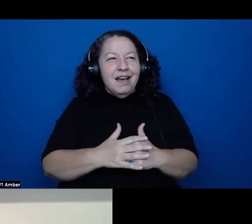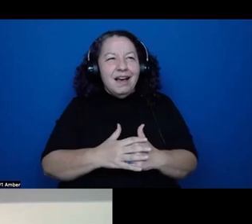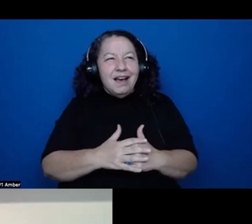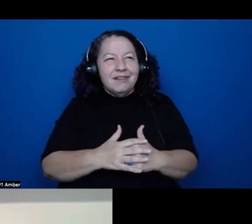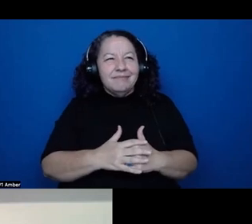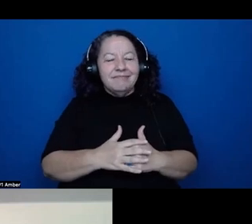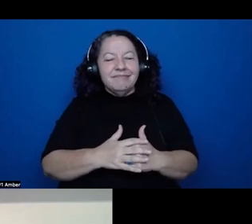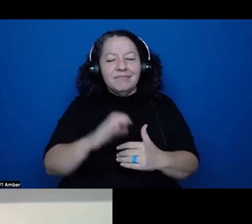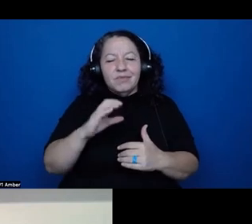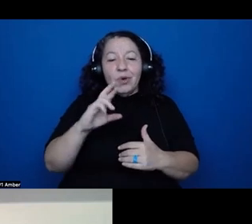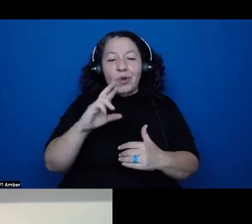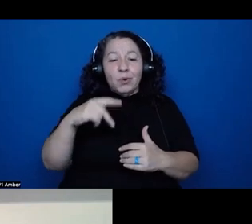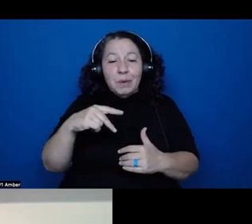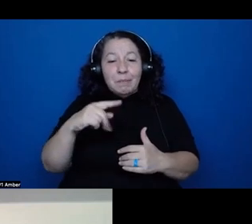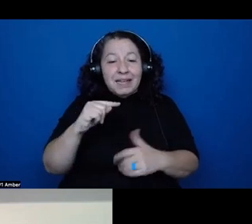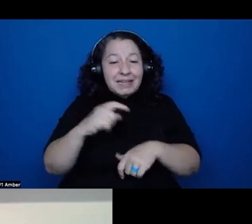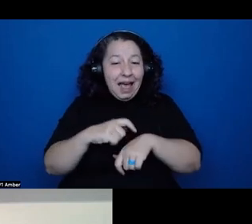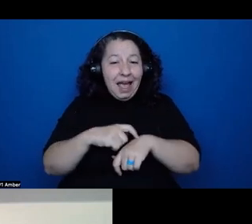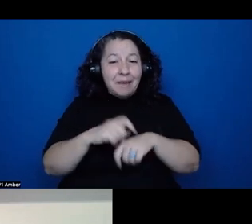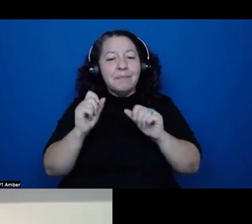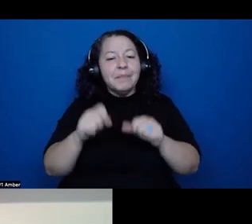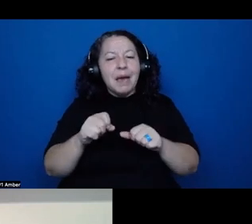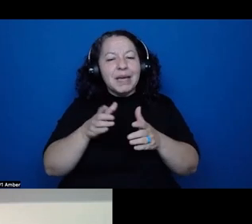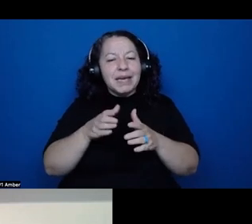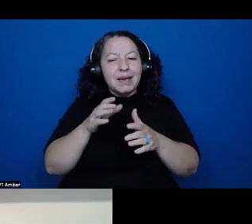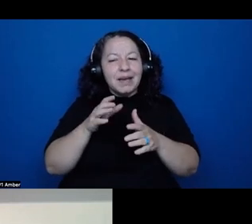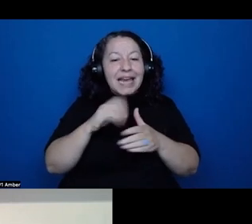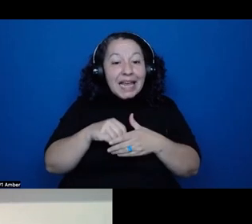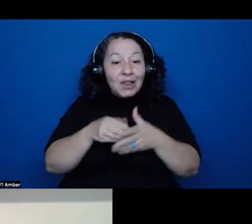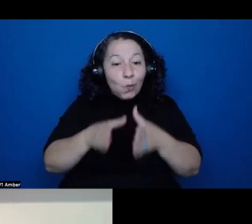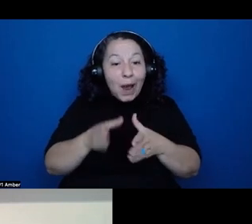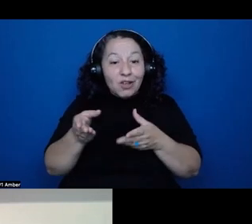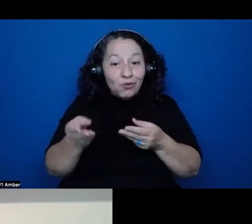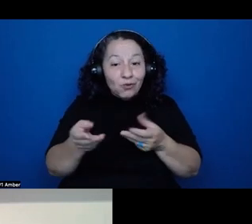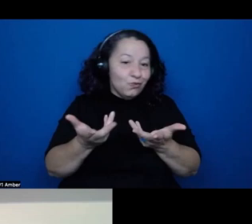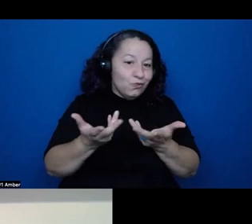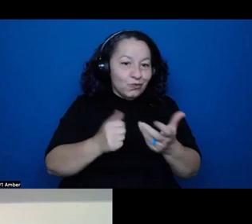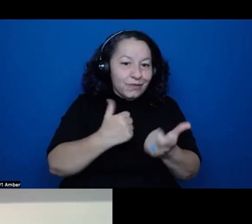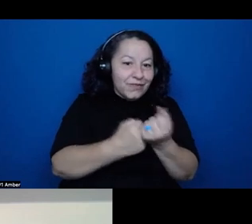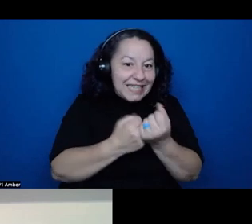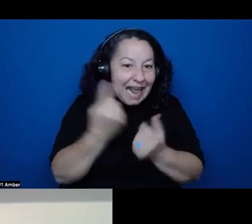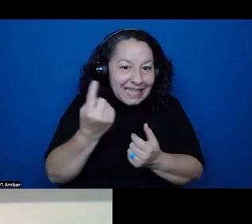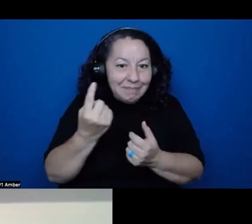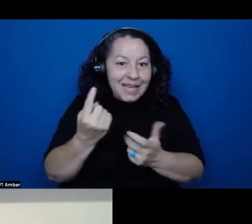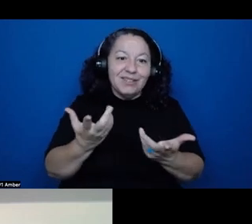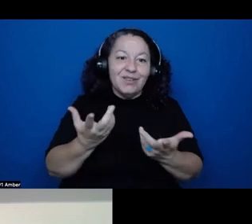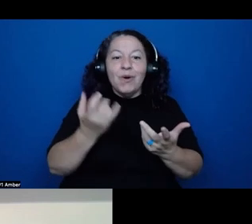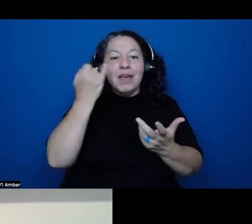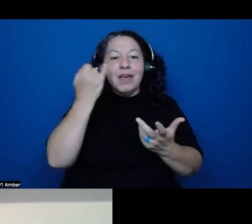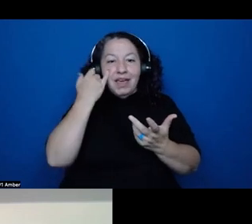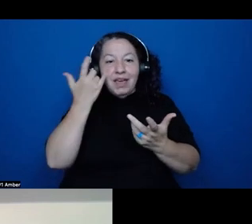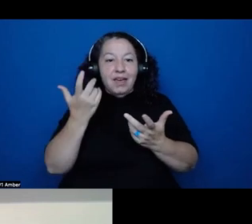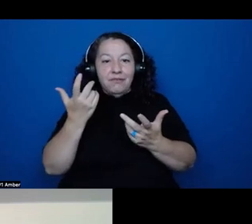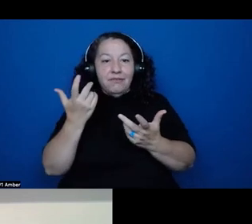crypt time can also be in the way that you facilitate something, like if I make a work, we start at 10 and we finish at 2. We're